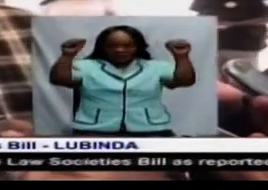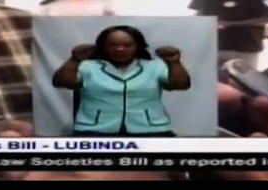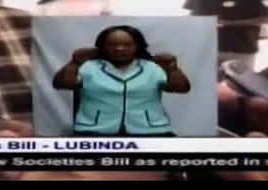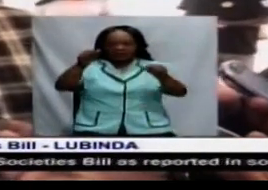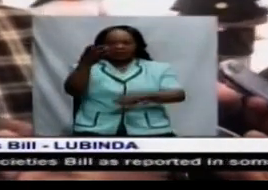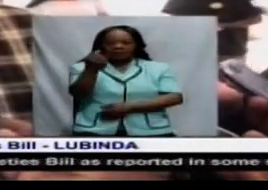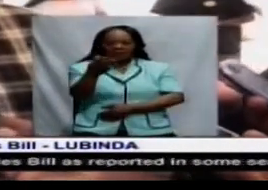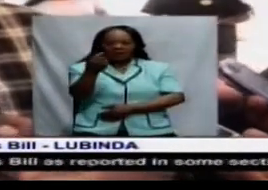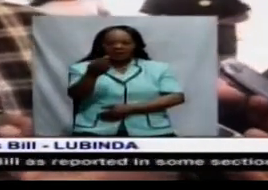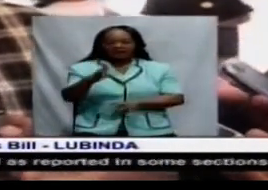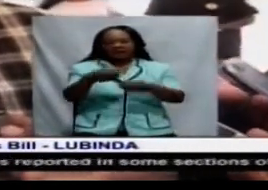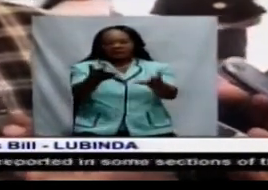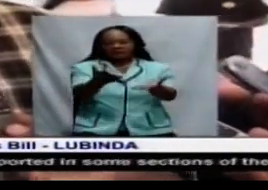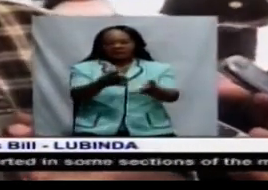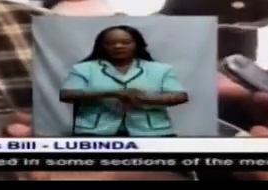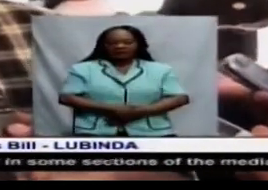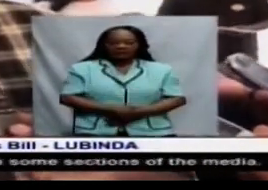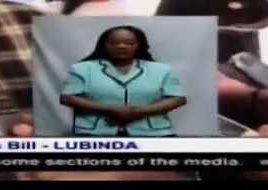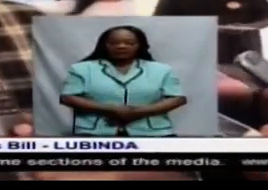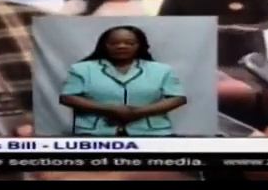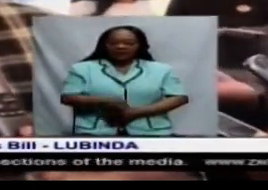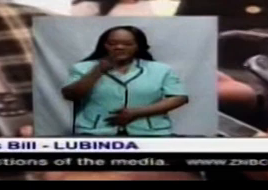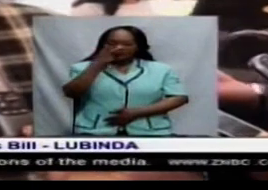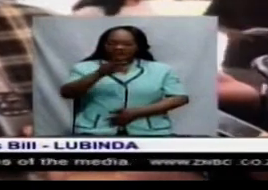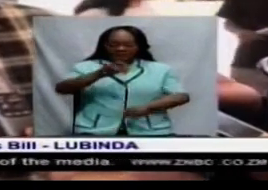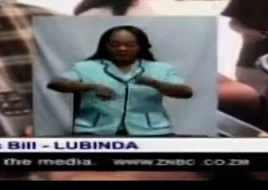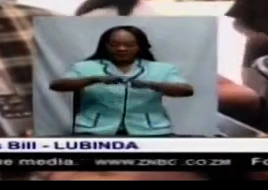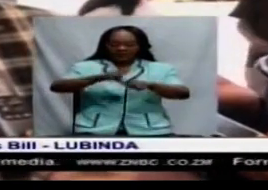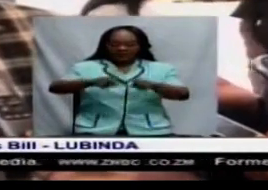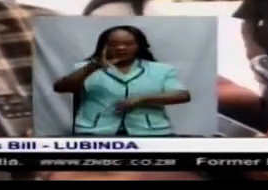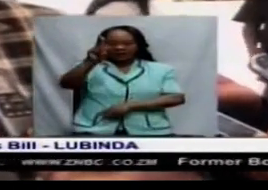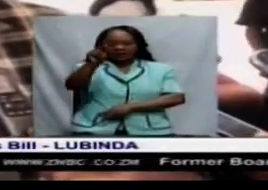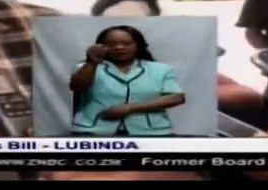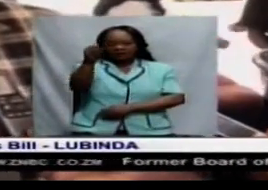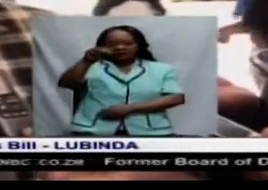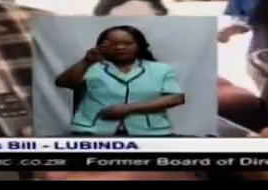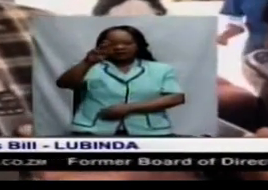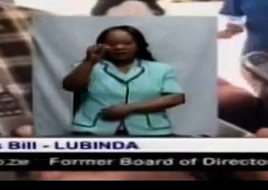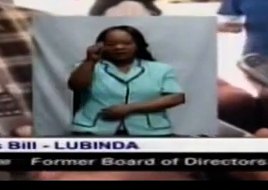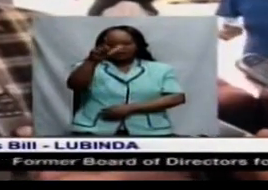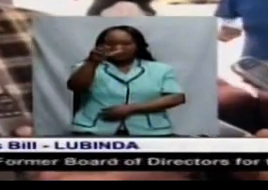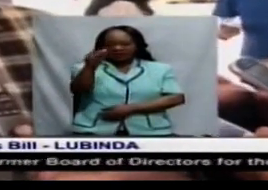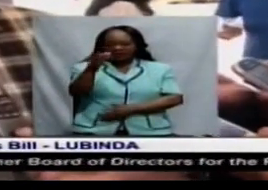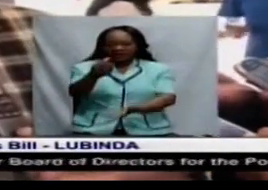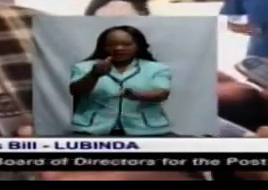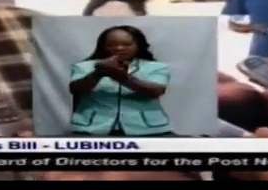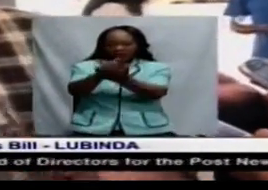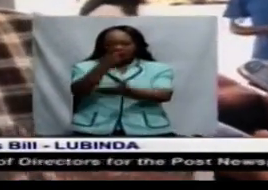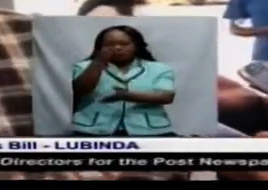empowerment, marketeers empowerment, to see to it that our friends at Kamwala Market are helped in one way or the other.